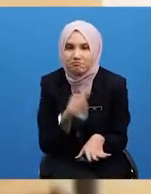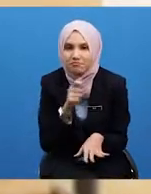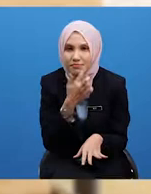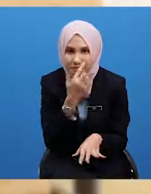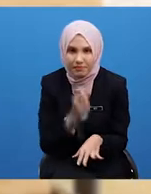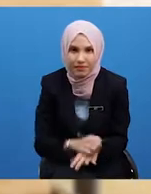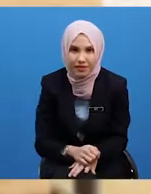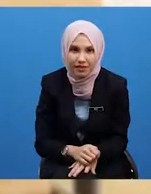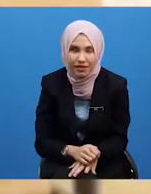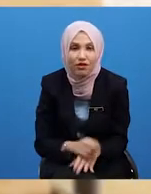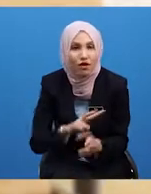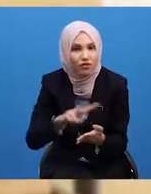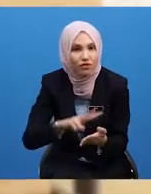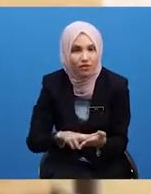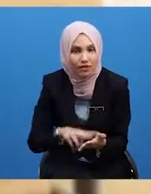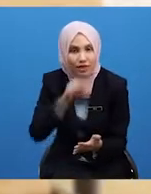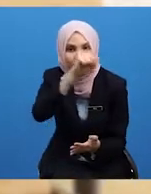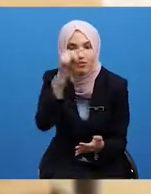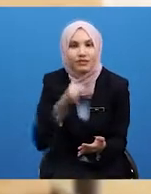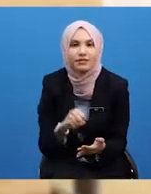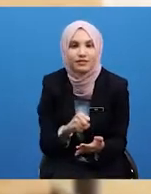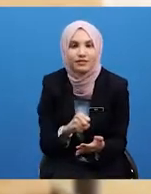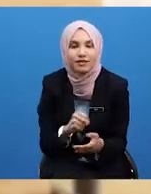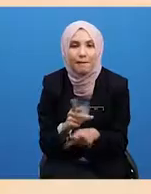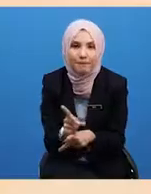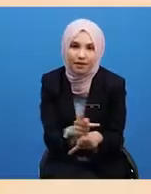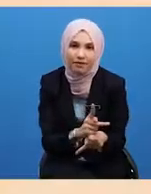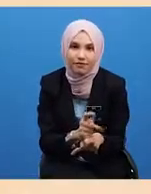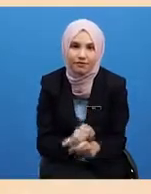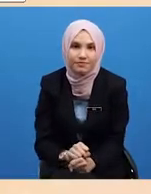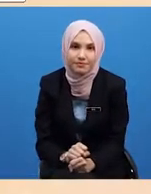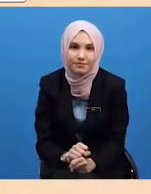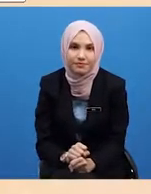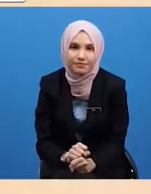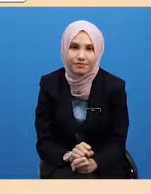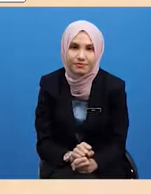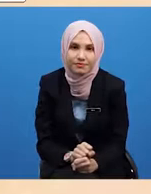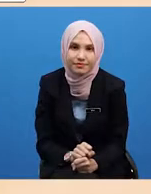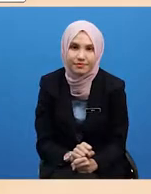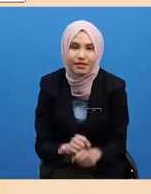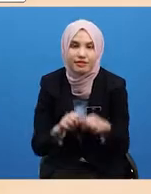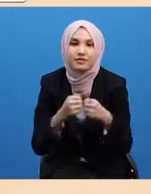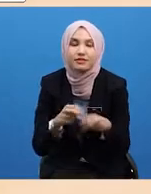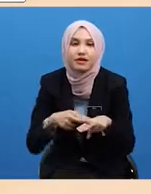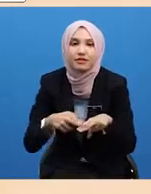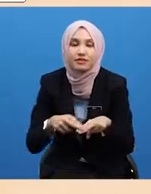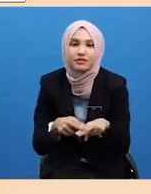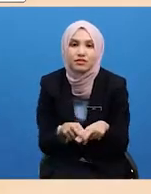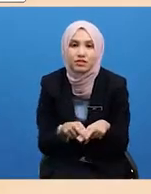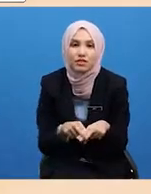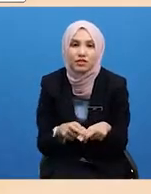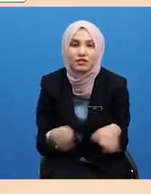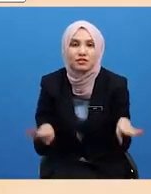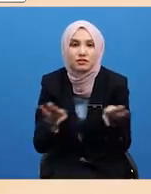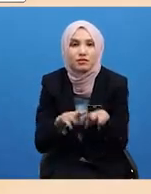You have to read the question carefully. The synopsis is just a short summary of the